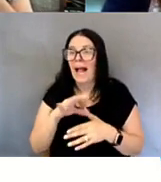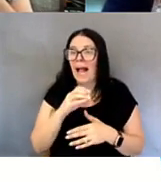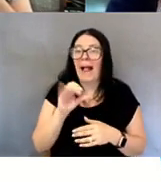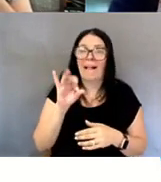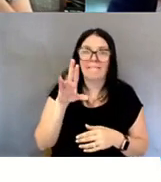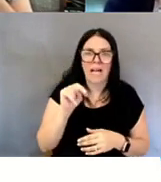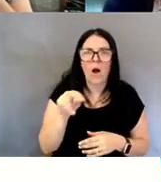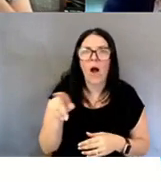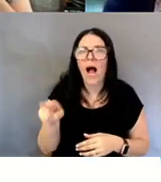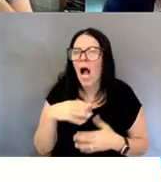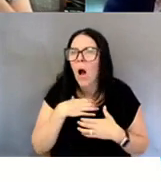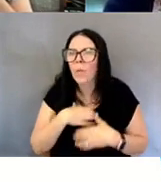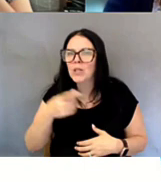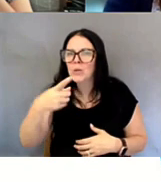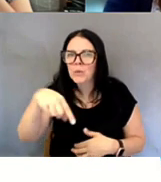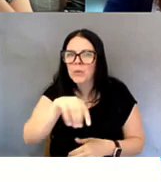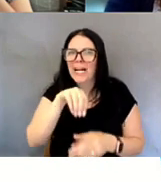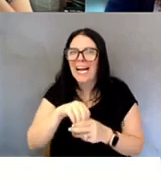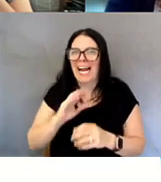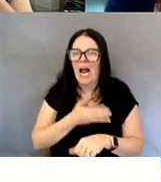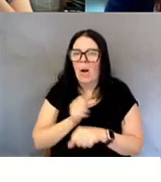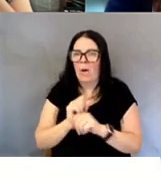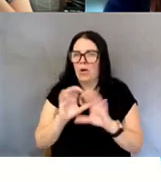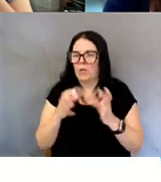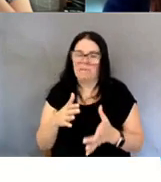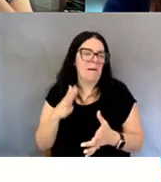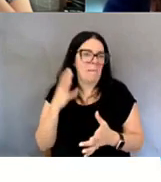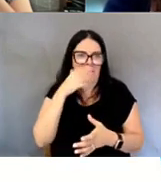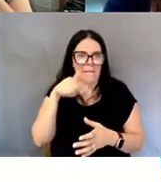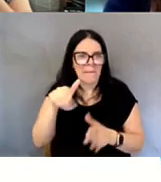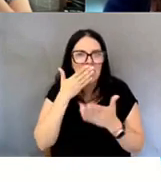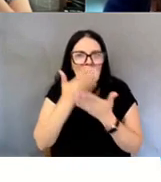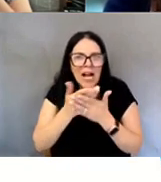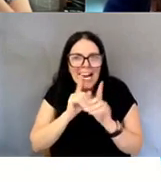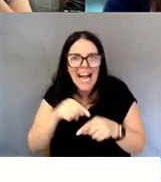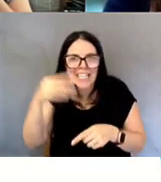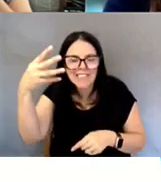I wish you were all in the working group. This is amazing.